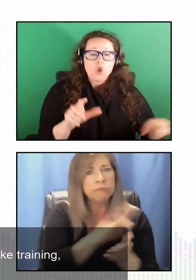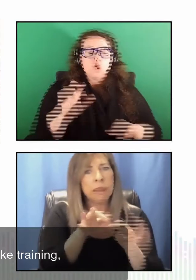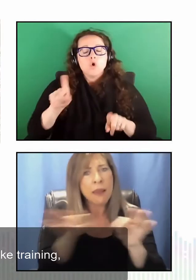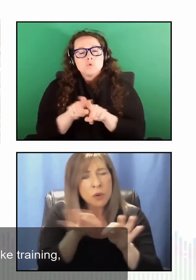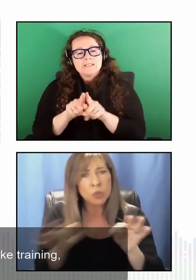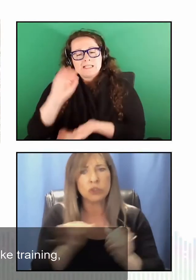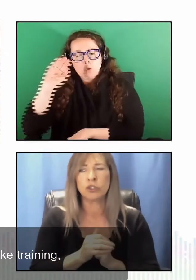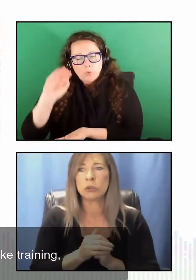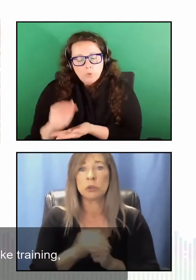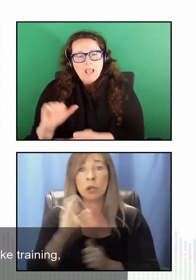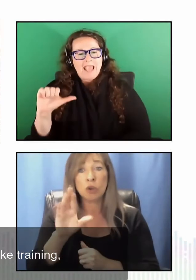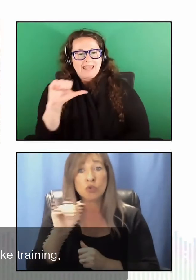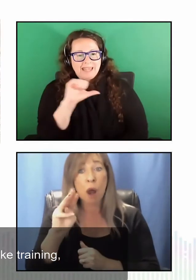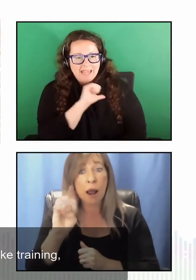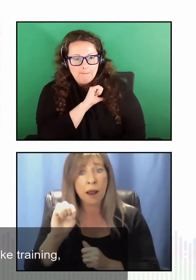also